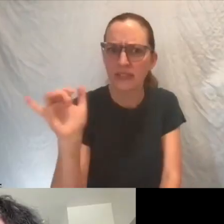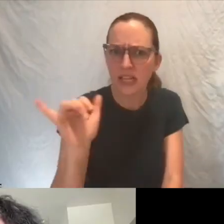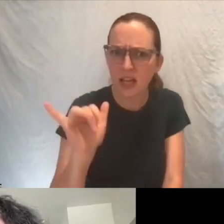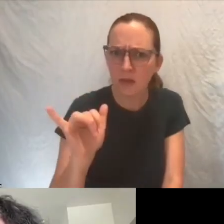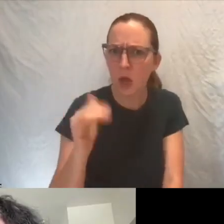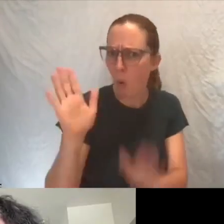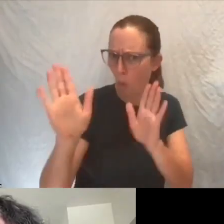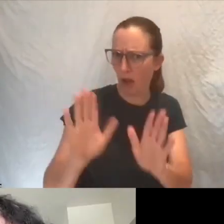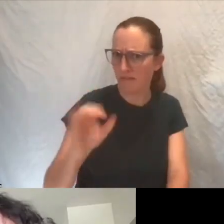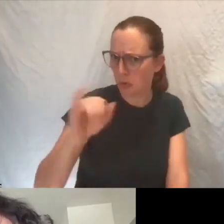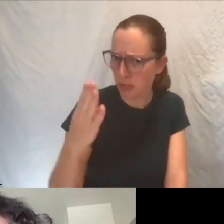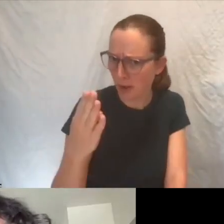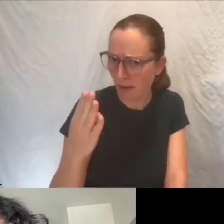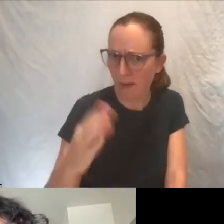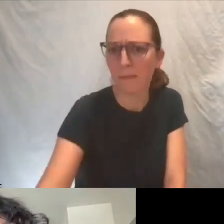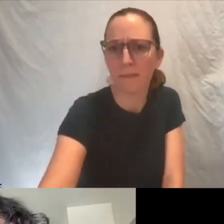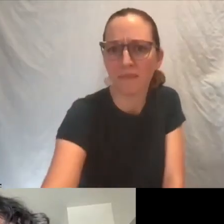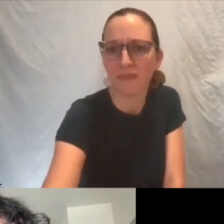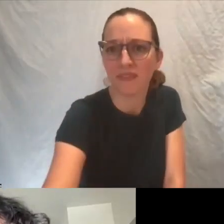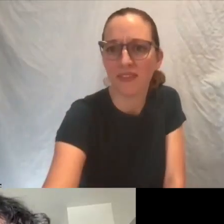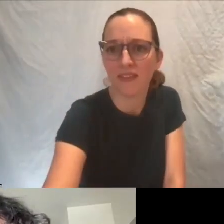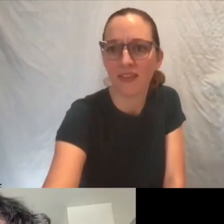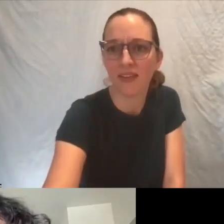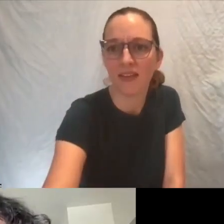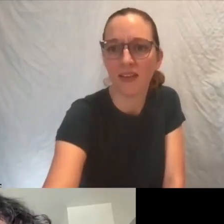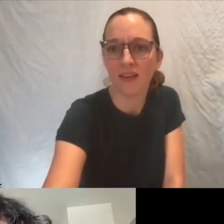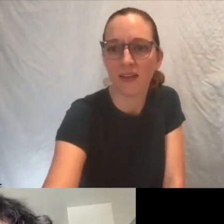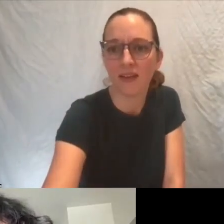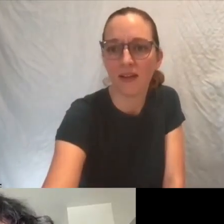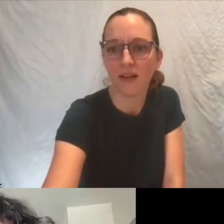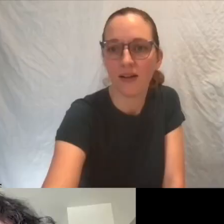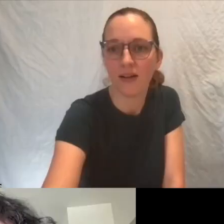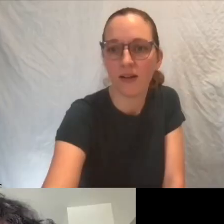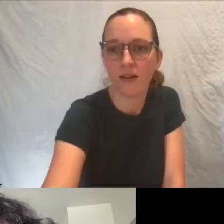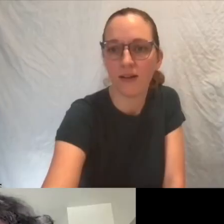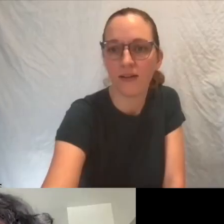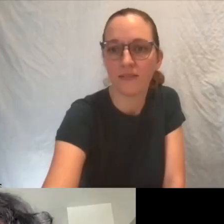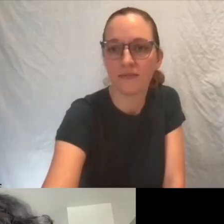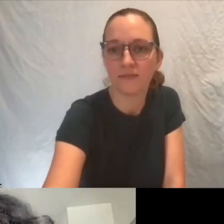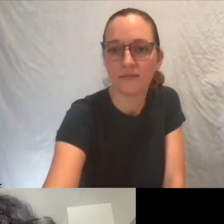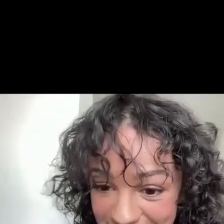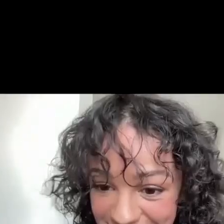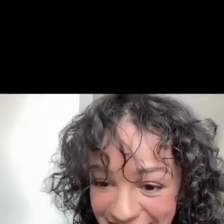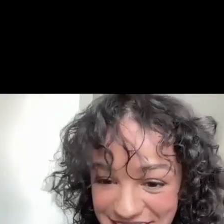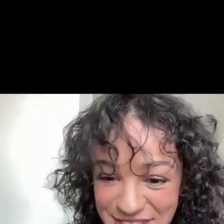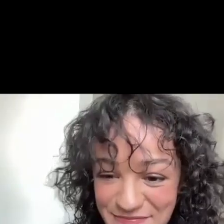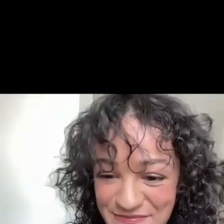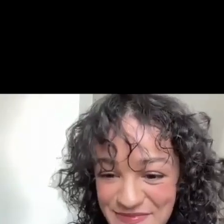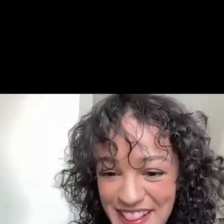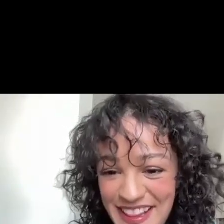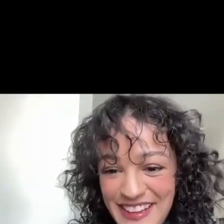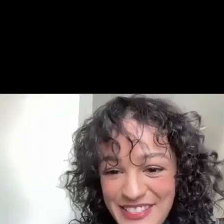great job. They really did. They did the thing. That's literally my face. It